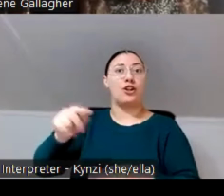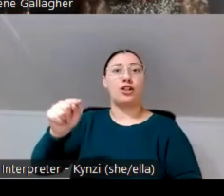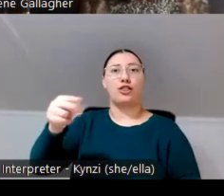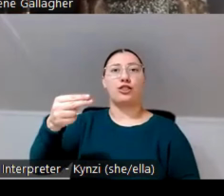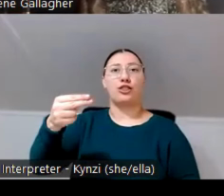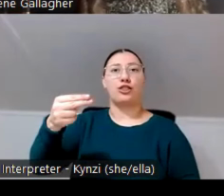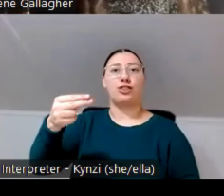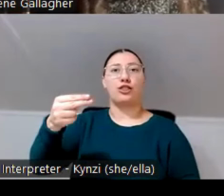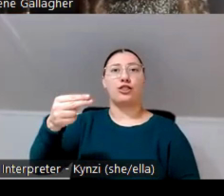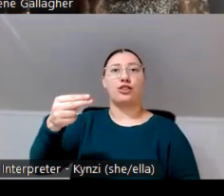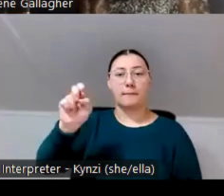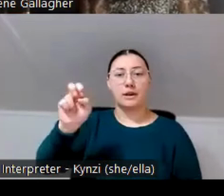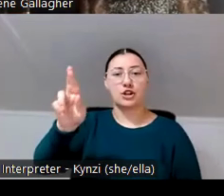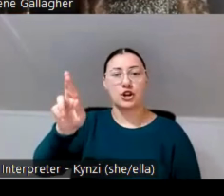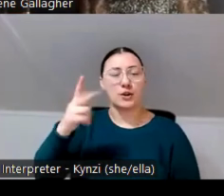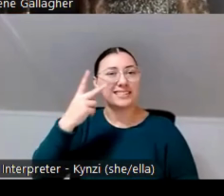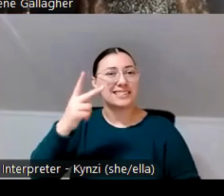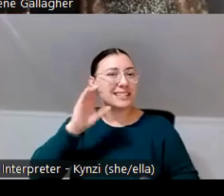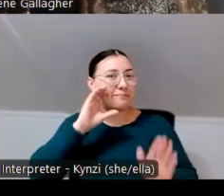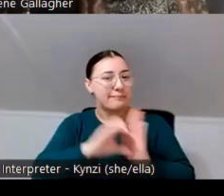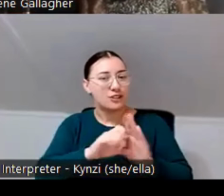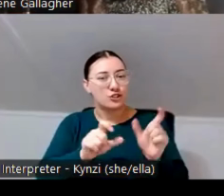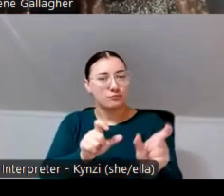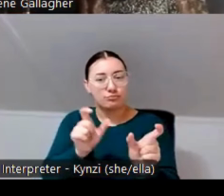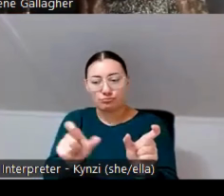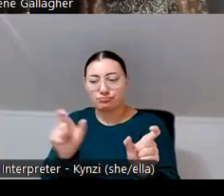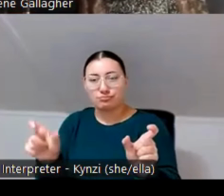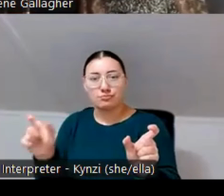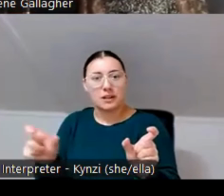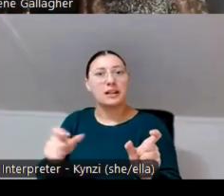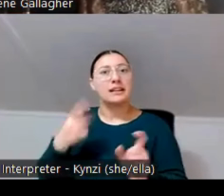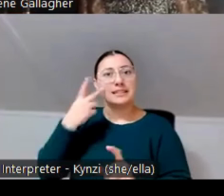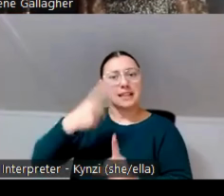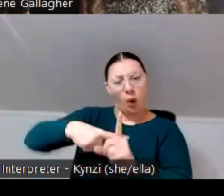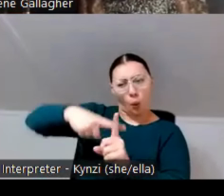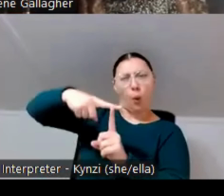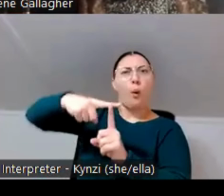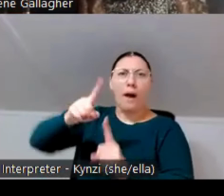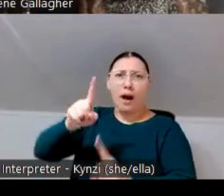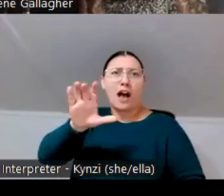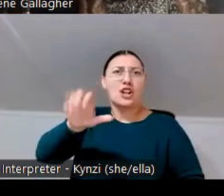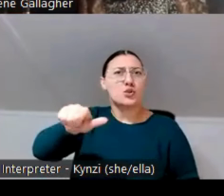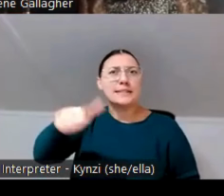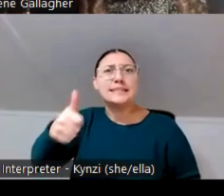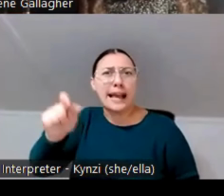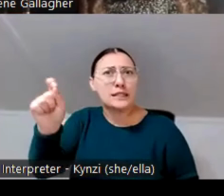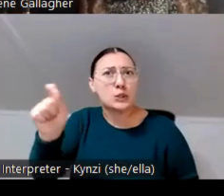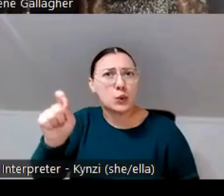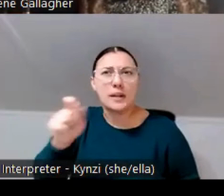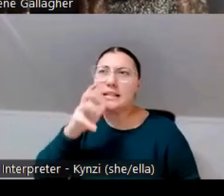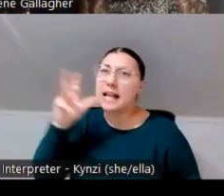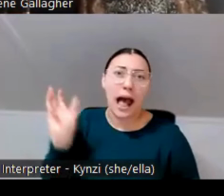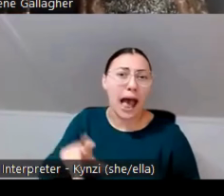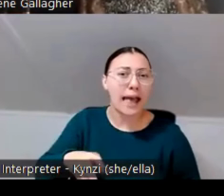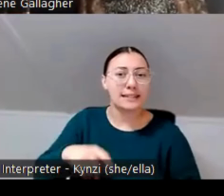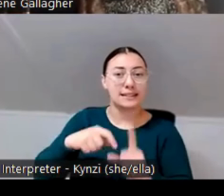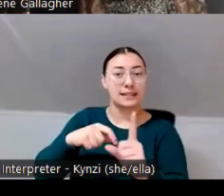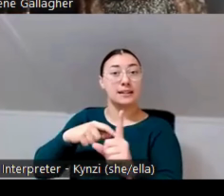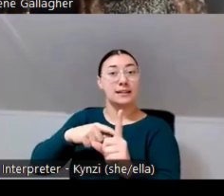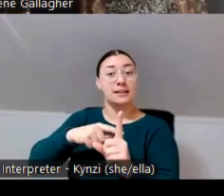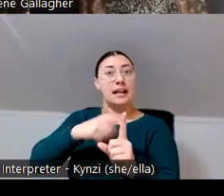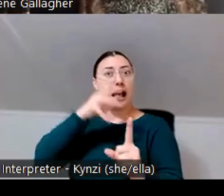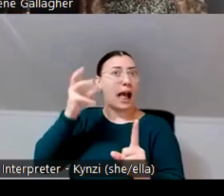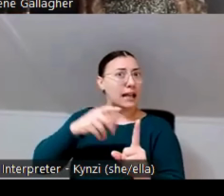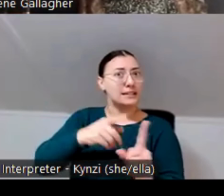110 degrees Fahrenheit, a warm temperature of 70 degrees Fahrenheit, a